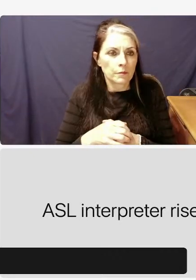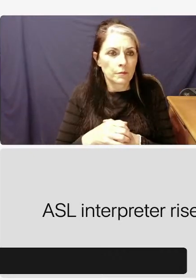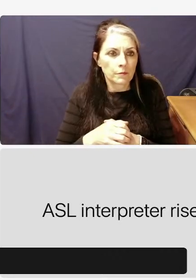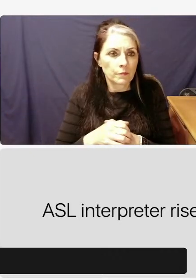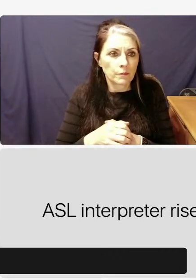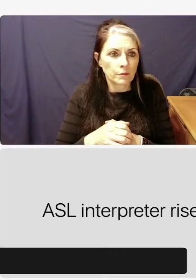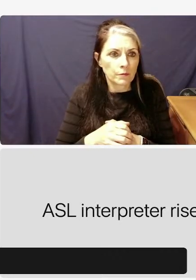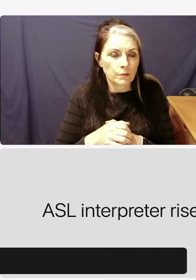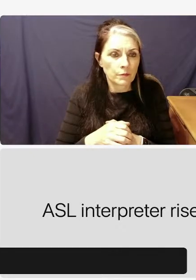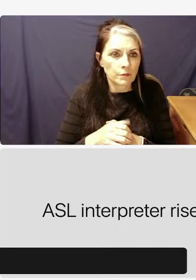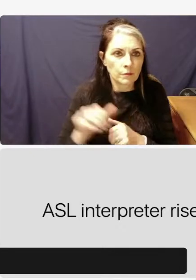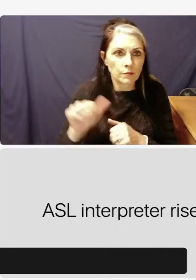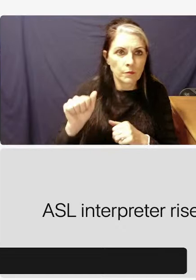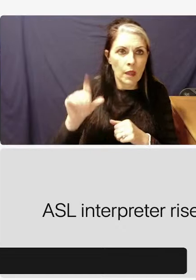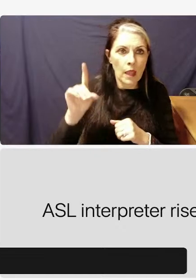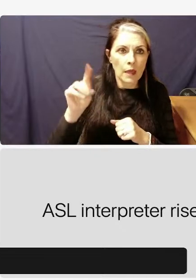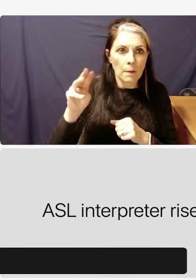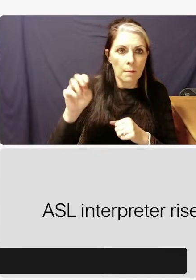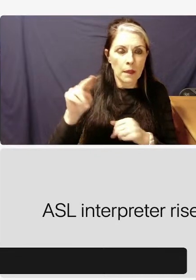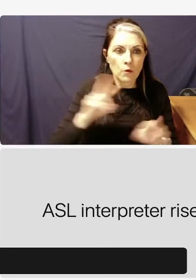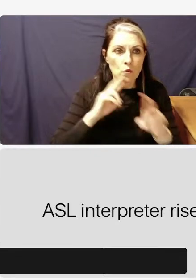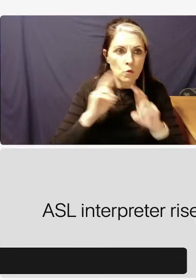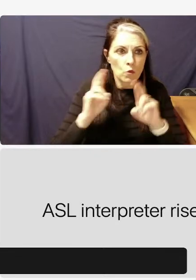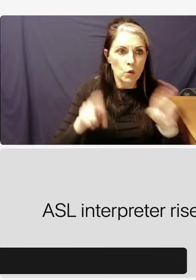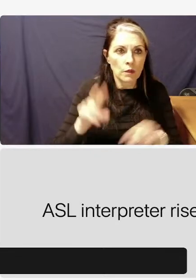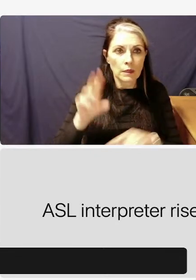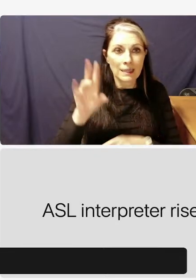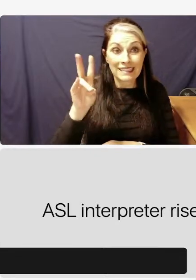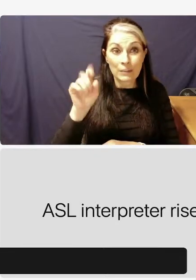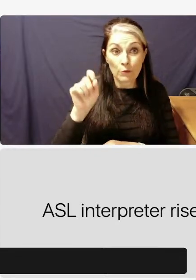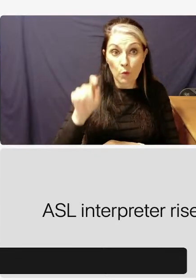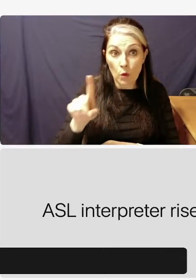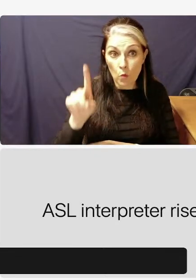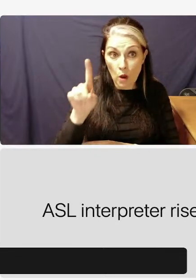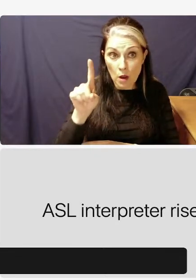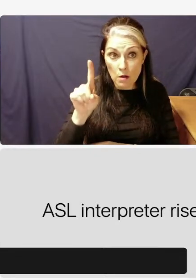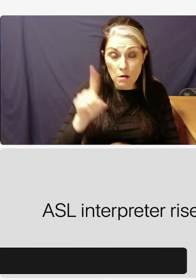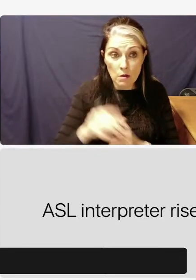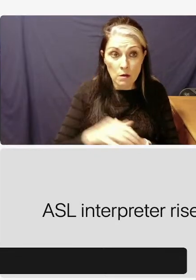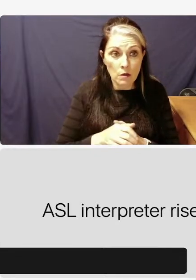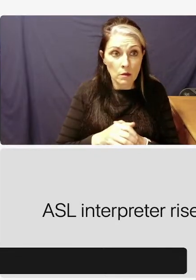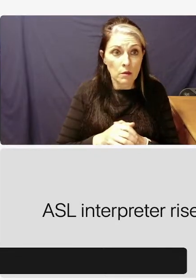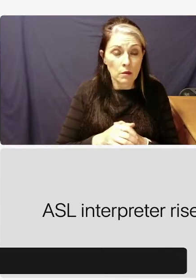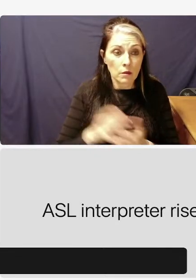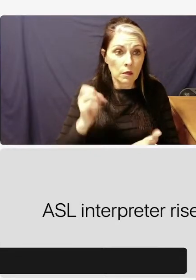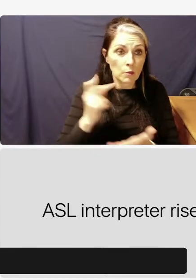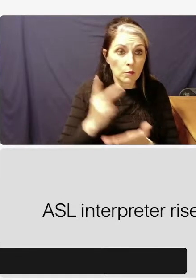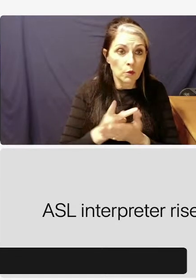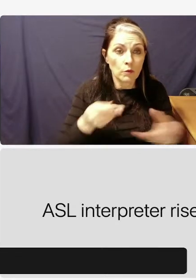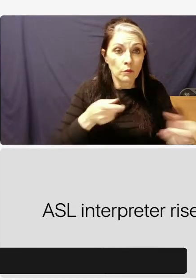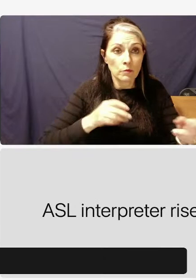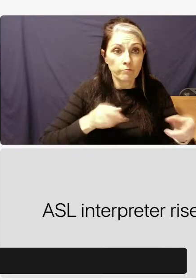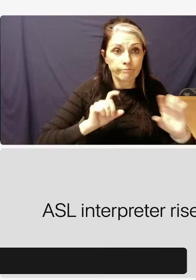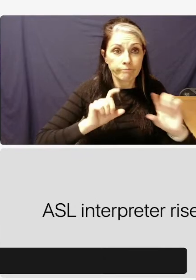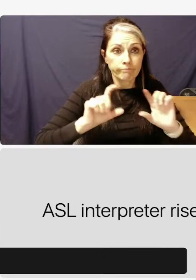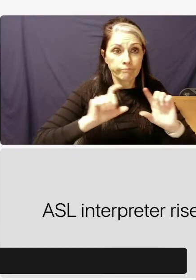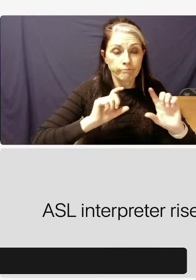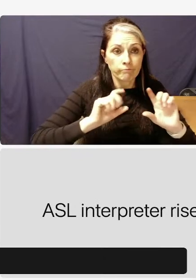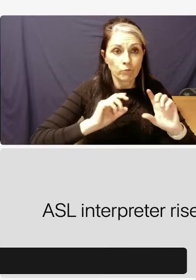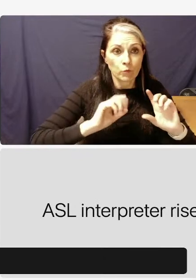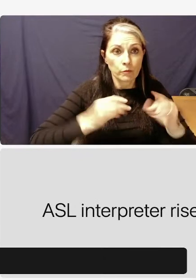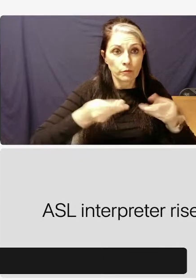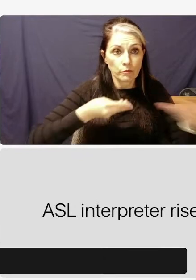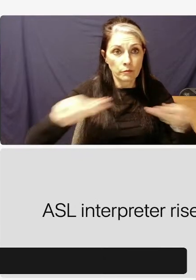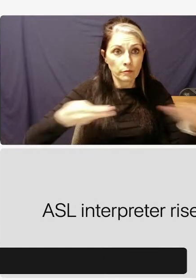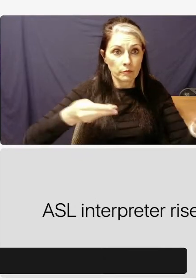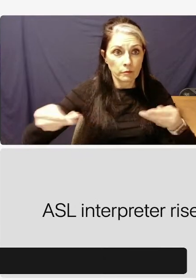administrative reports item 7.1 approved disbursements we have i item 7.2